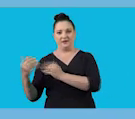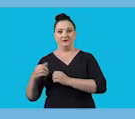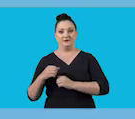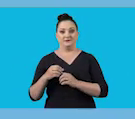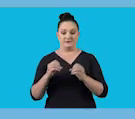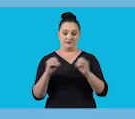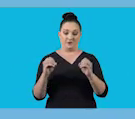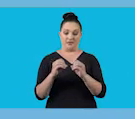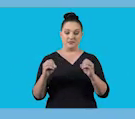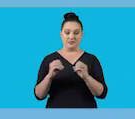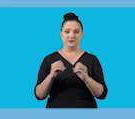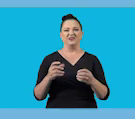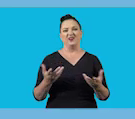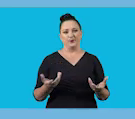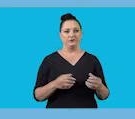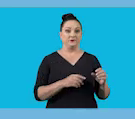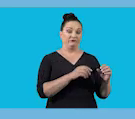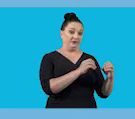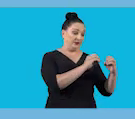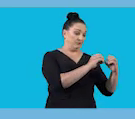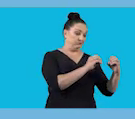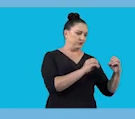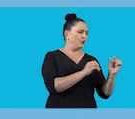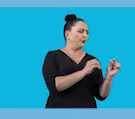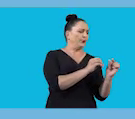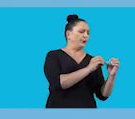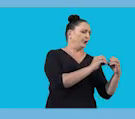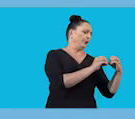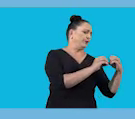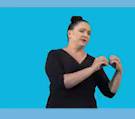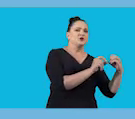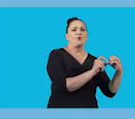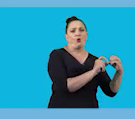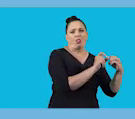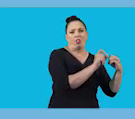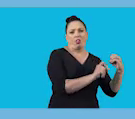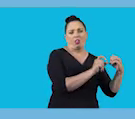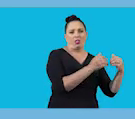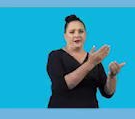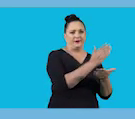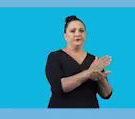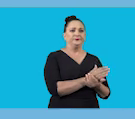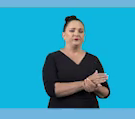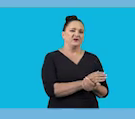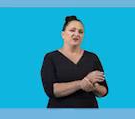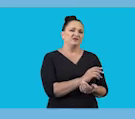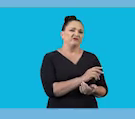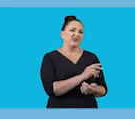the gases. So the spaces between a solid, they are very small. So we can just say very small.